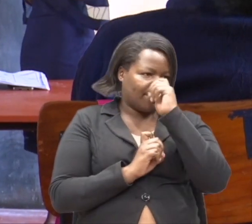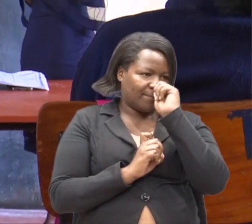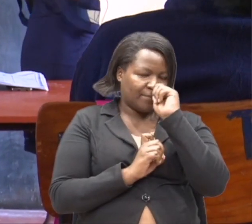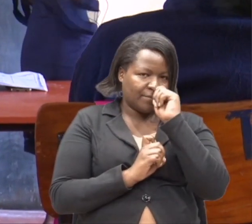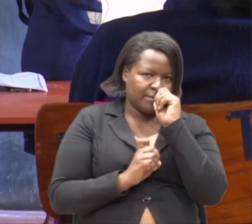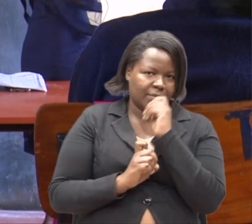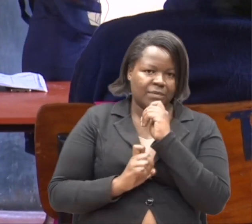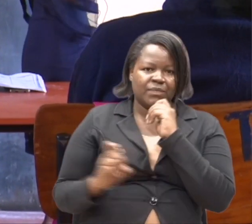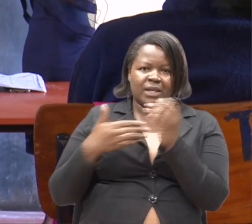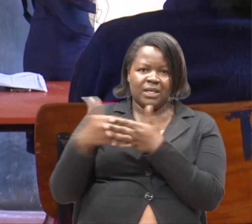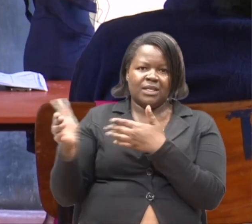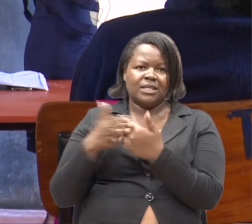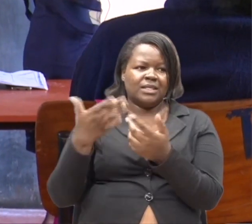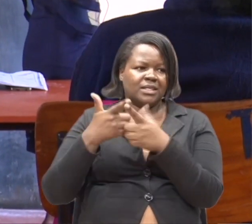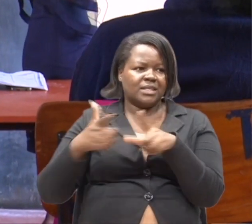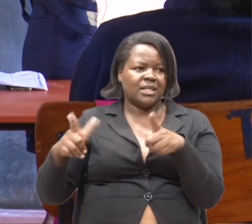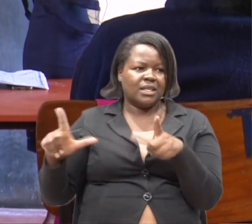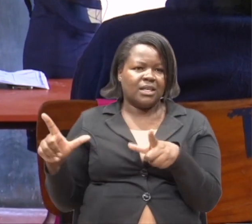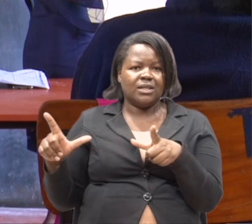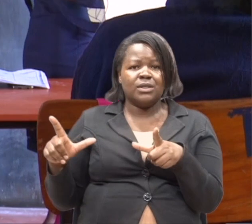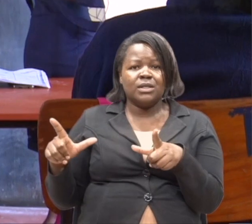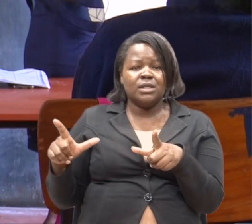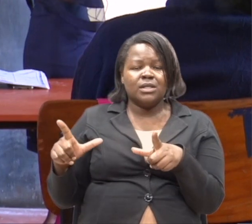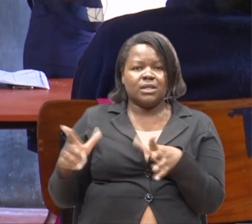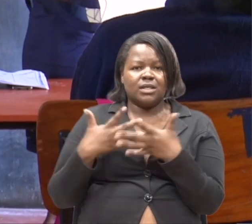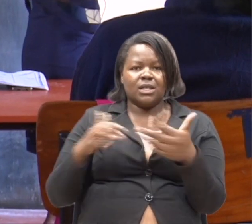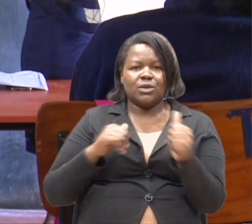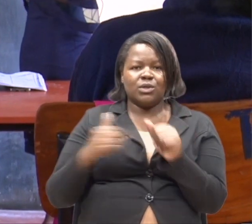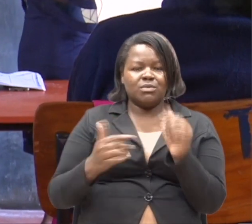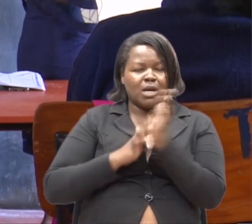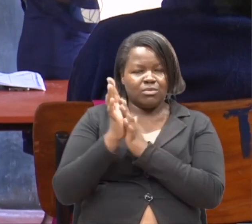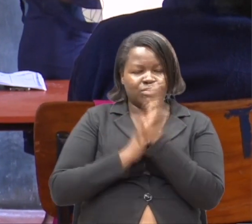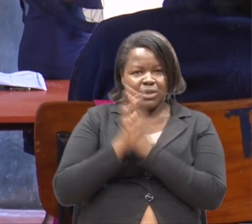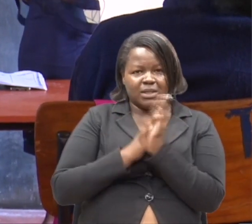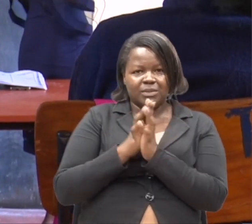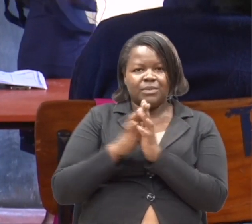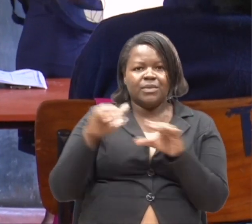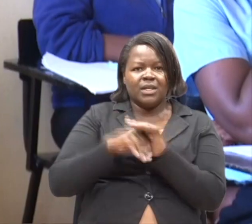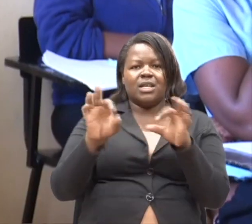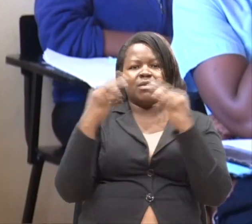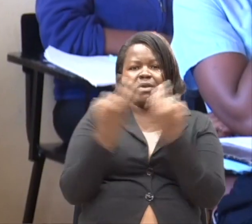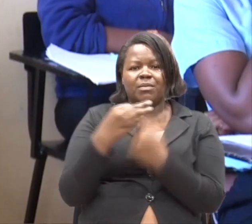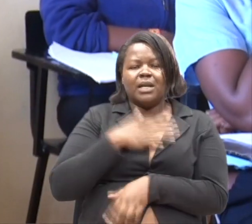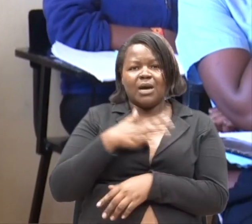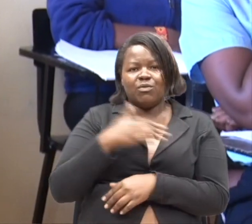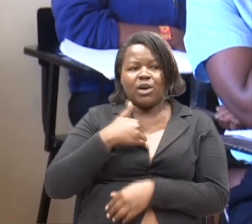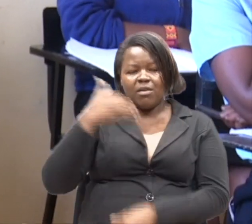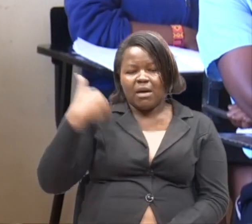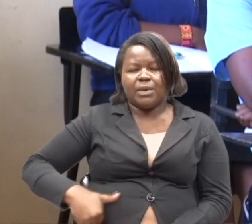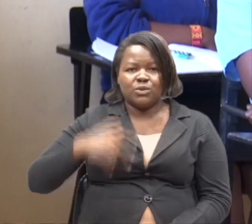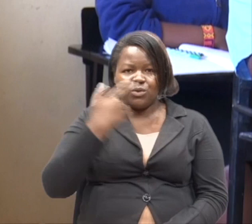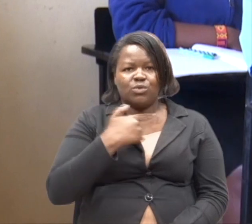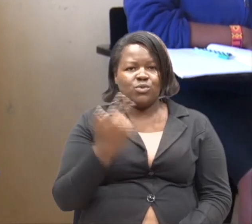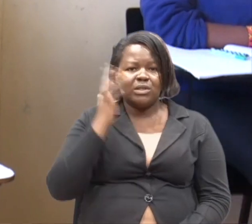Ah... Mmm... Sign language is the most thing I was interested in. Mm Basically, in our family, we don't have a person,